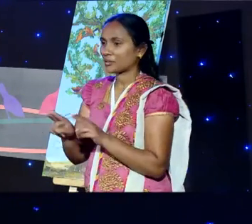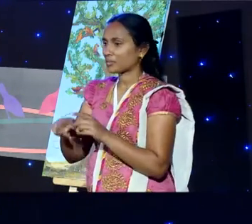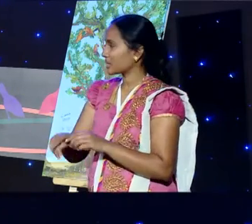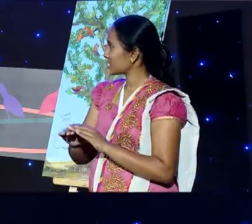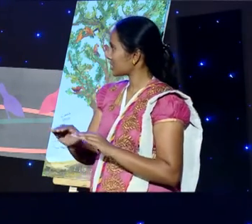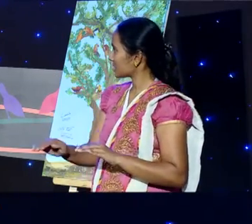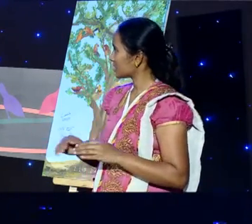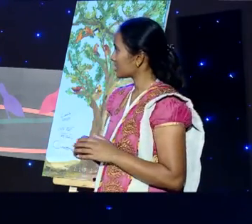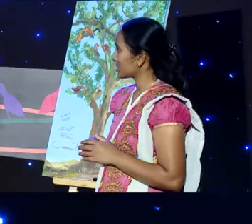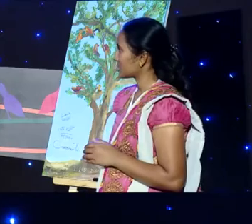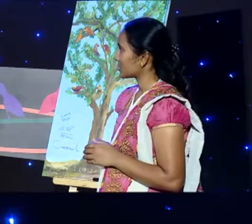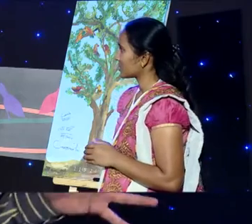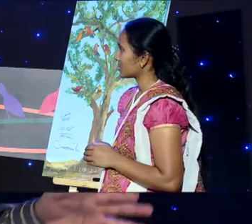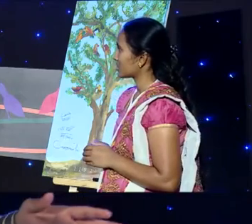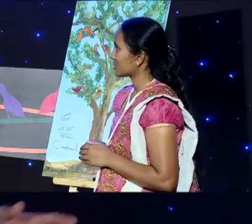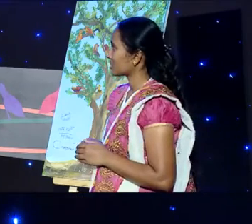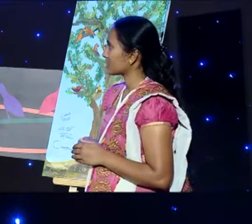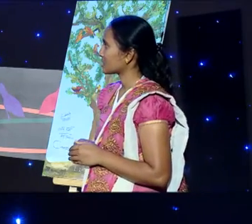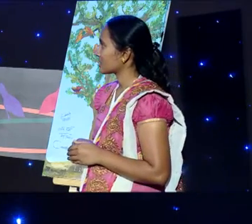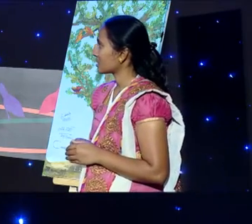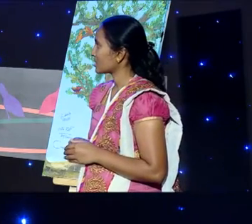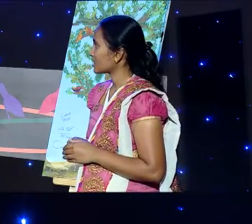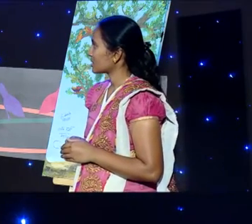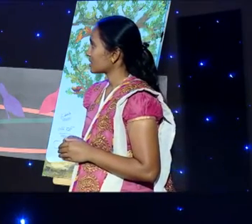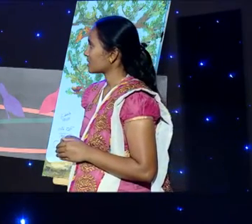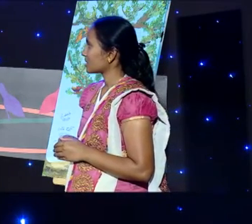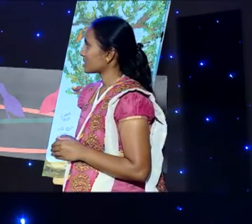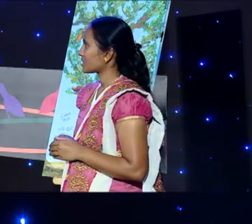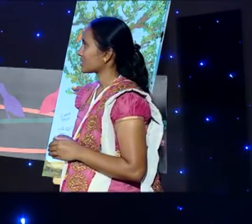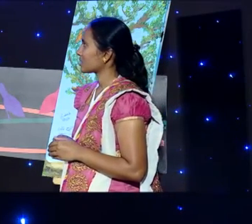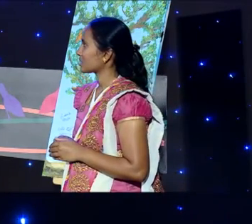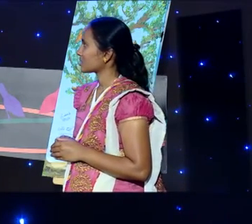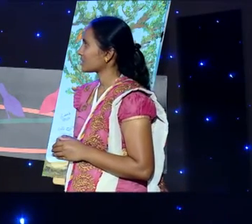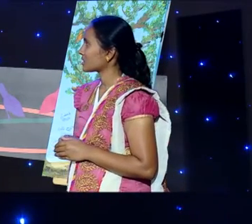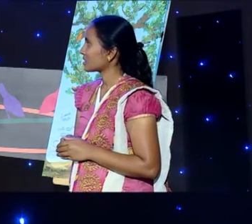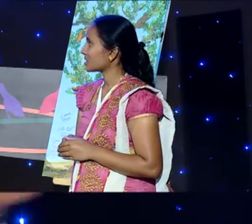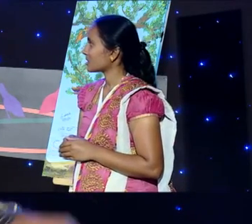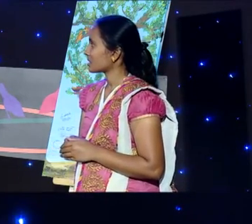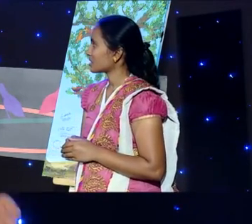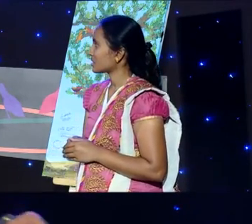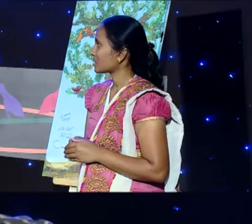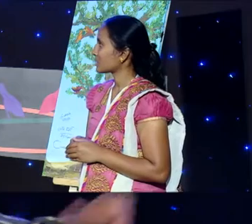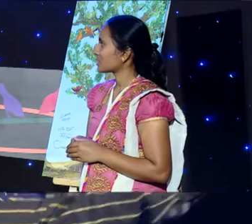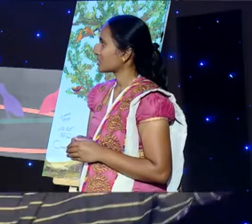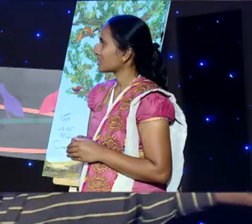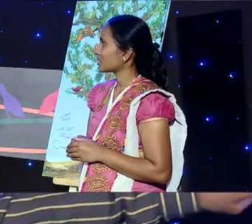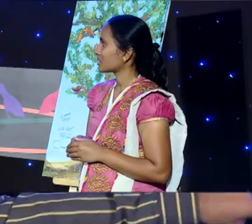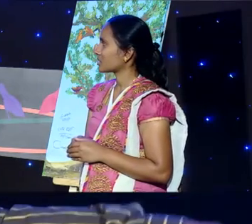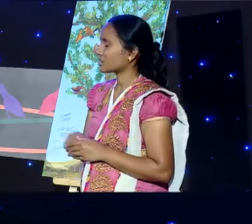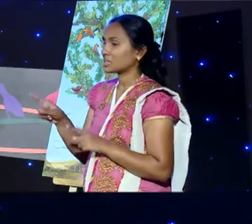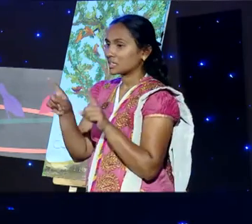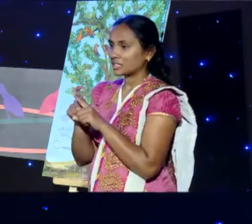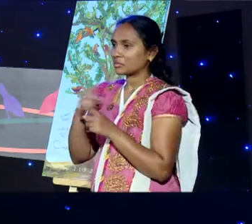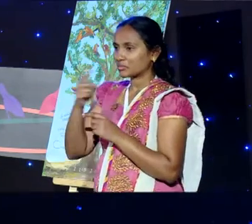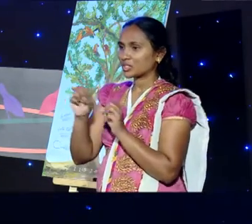And he's just shortchanged by society, so much inequality, that he looks at somebody like me who's not local and he says, hey, tourist tax, buddy. You know, he kind of